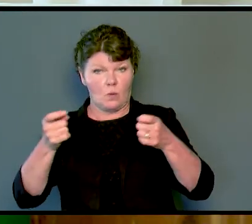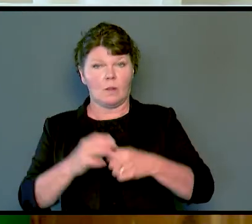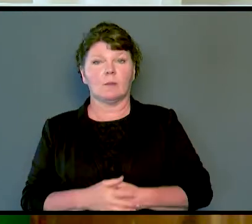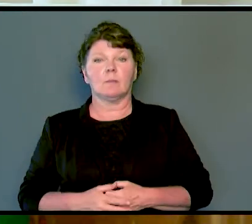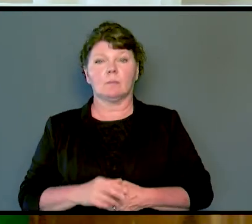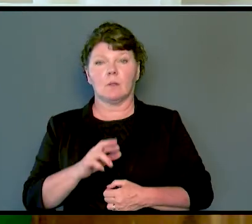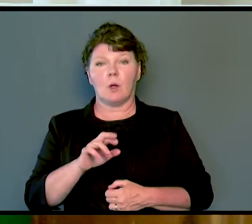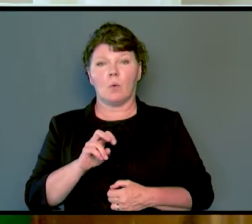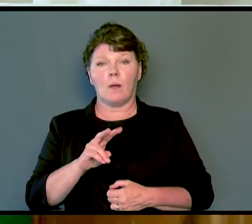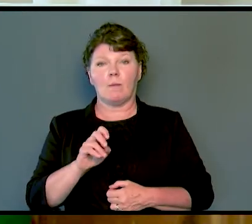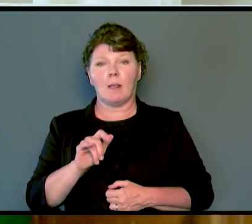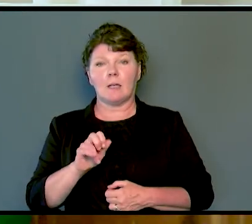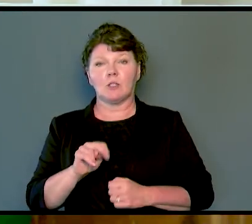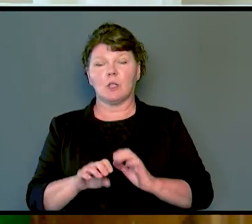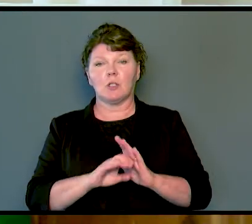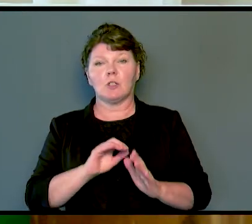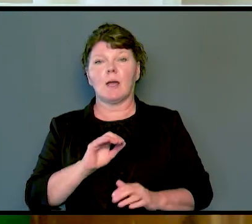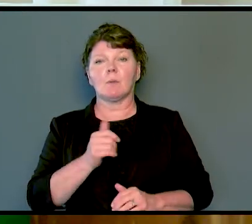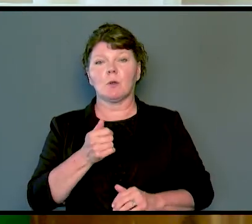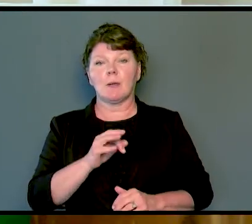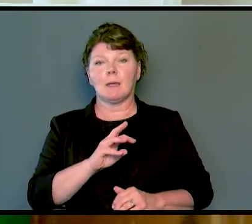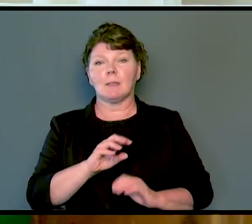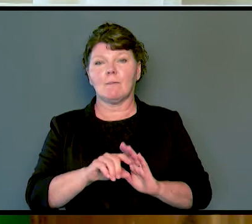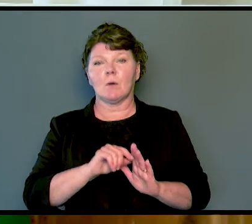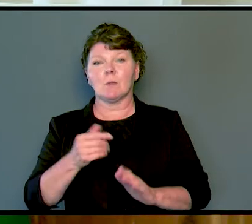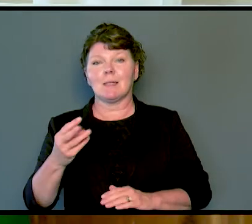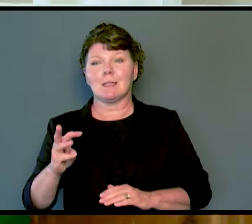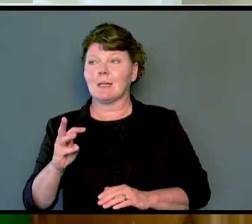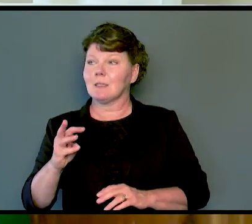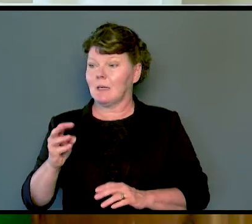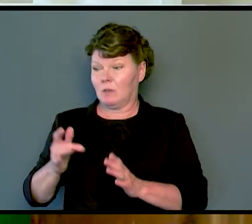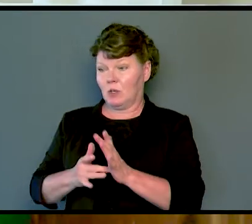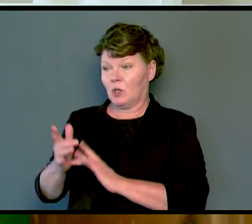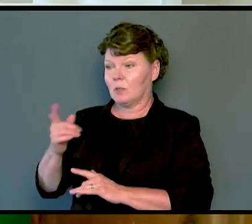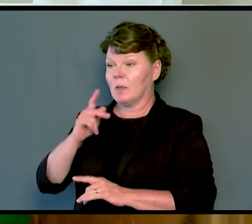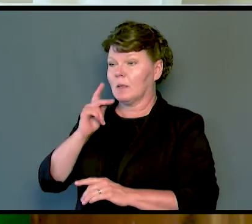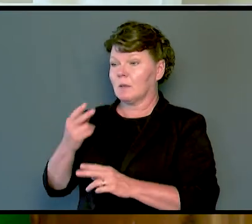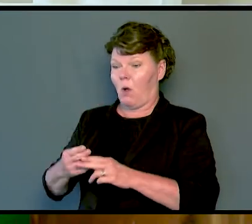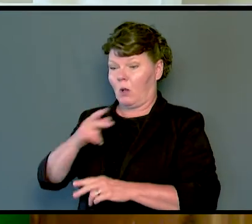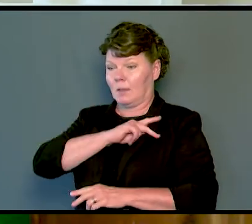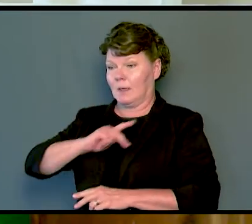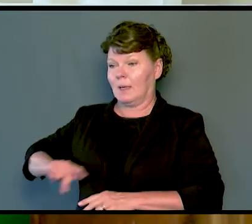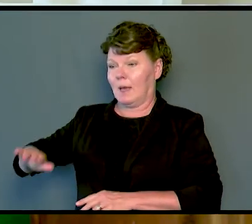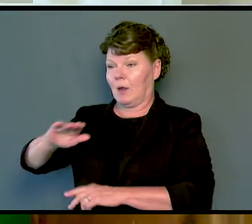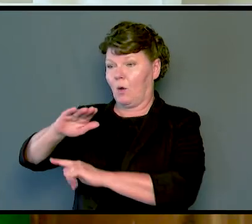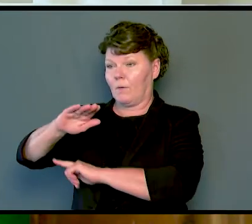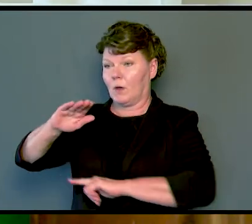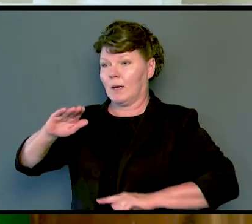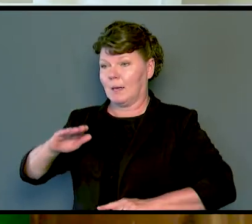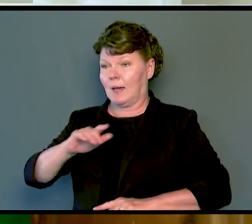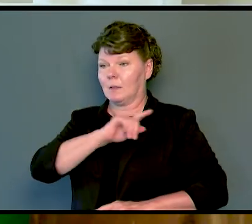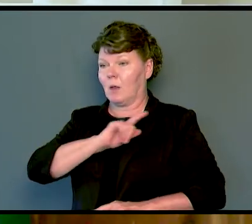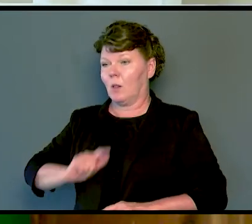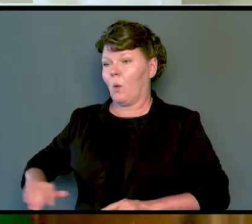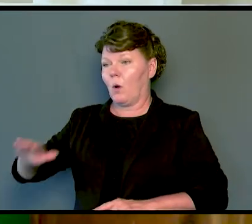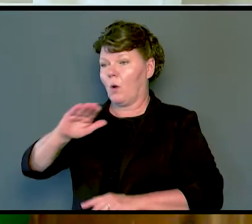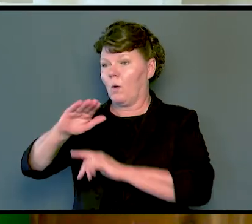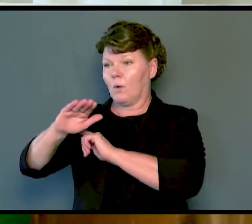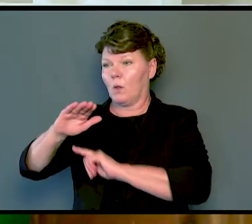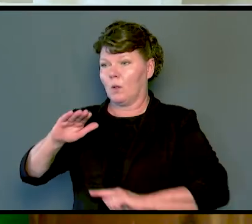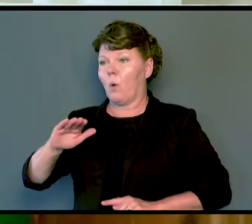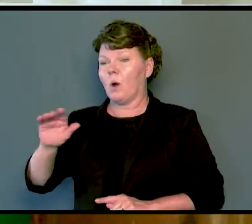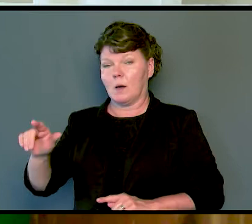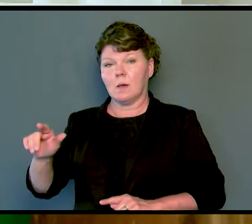would have an eternal rule. In Revelation chapter 19, verse 16, Jesus would be called King of Kings and Lord of Lords. His rule would